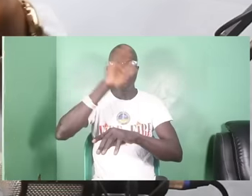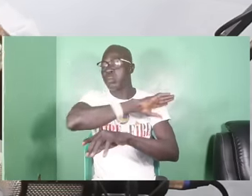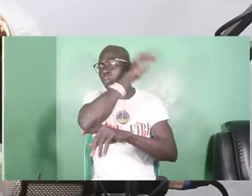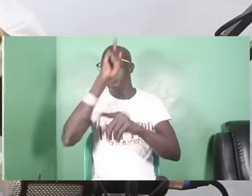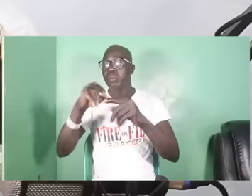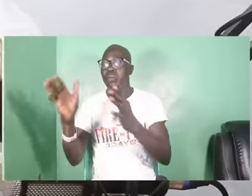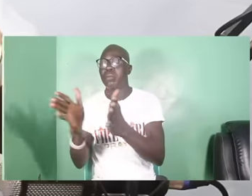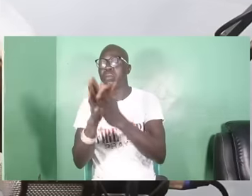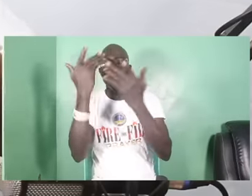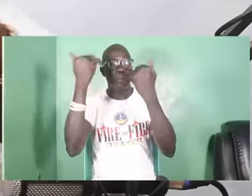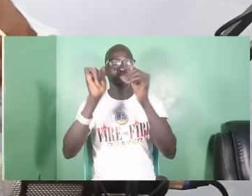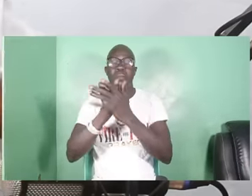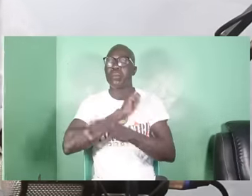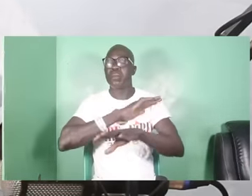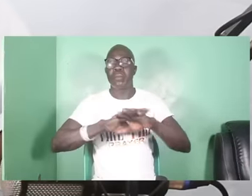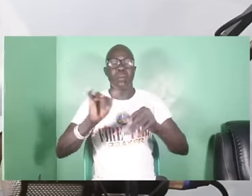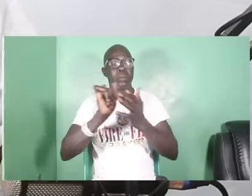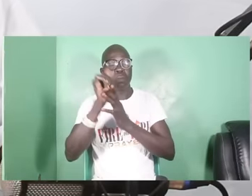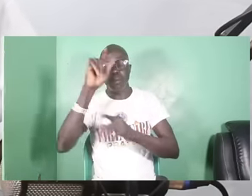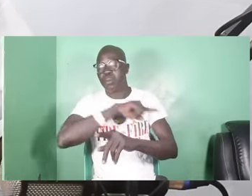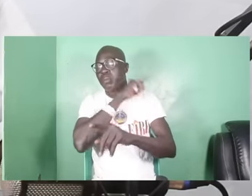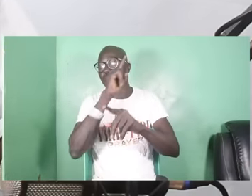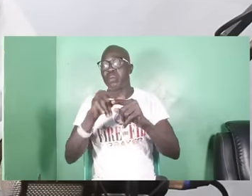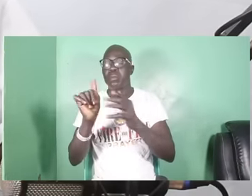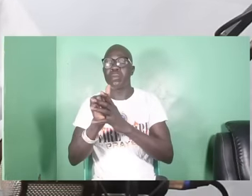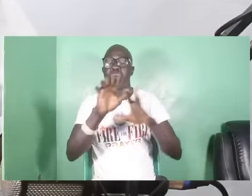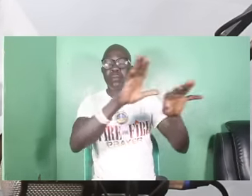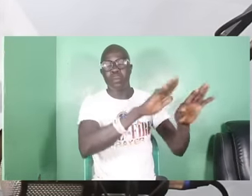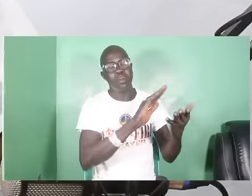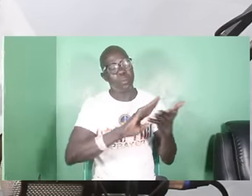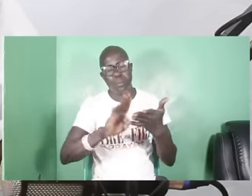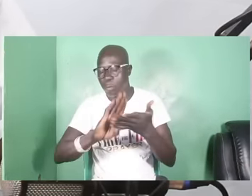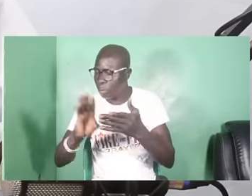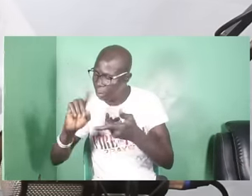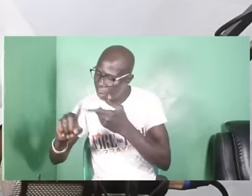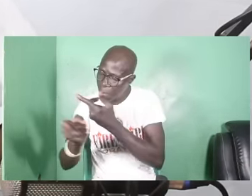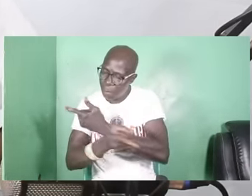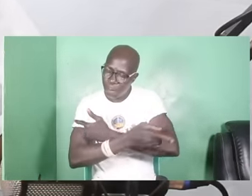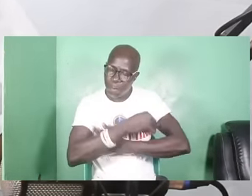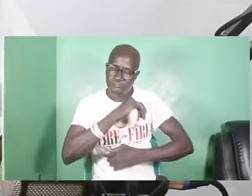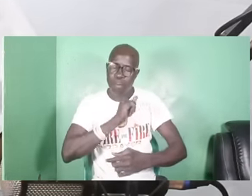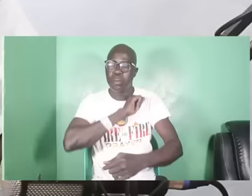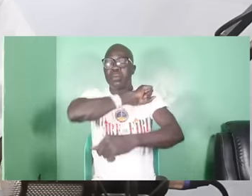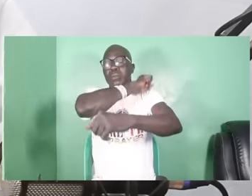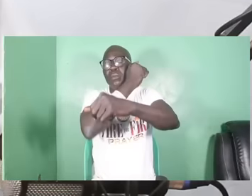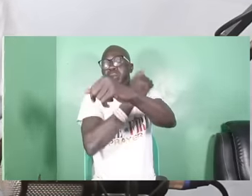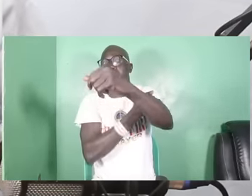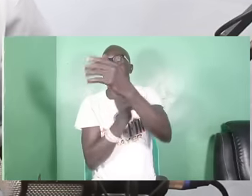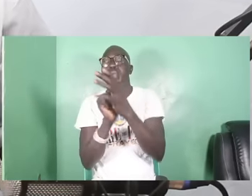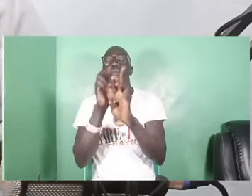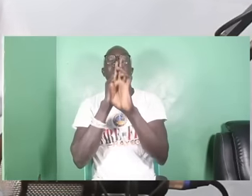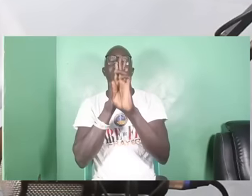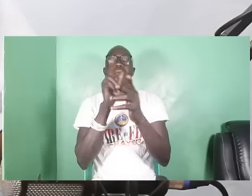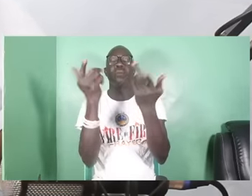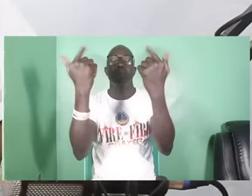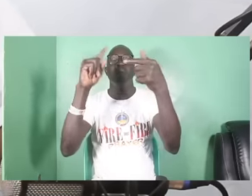asking. I don't know why you've been pleading before the Almighty God. But today, I say that what to what?